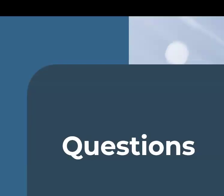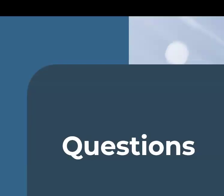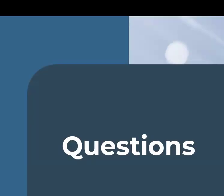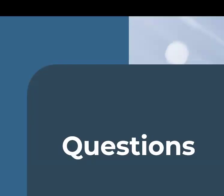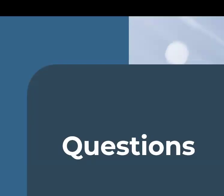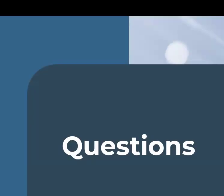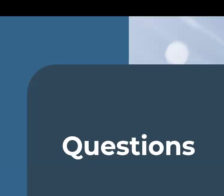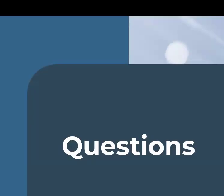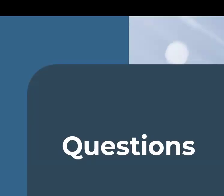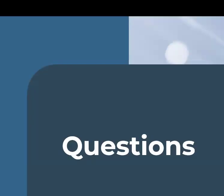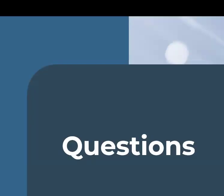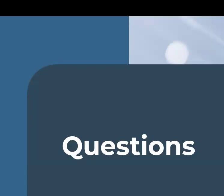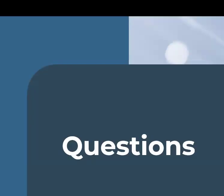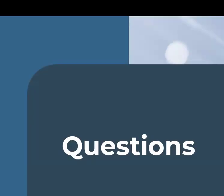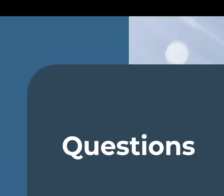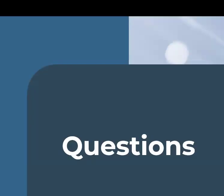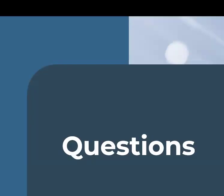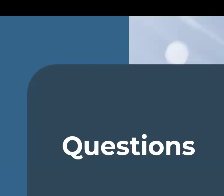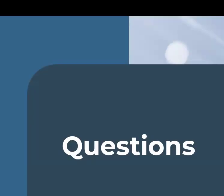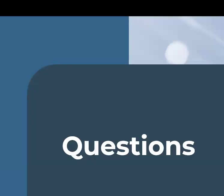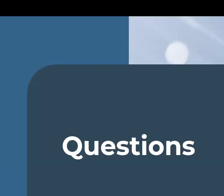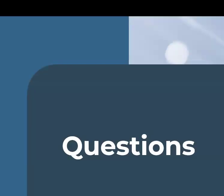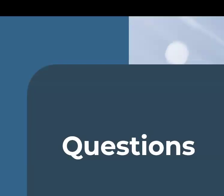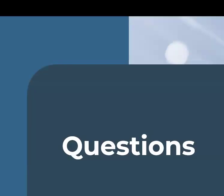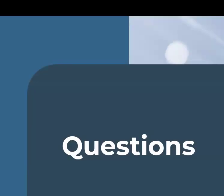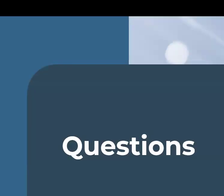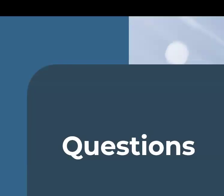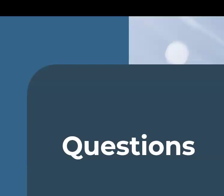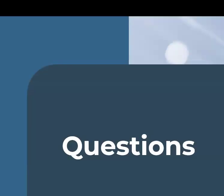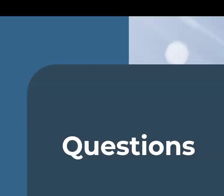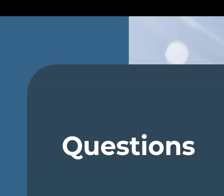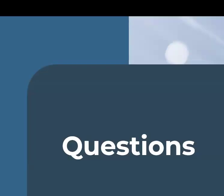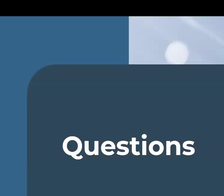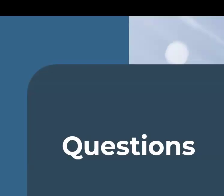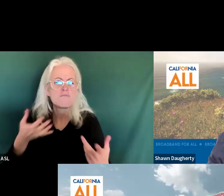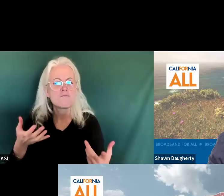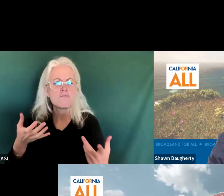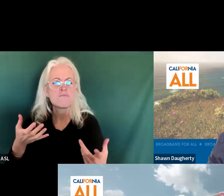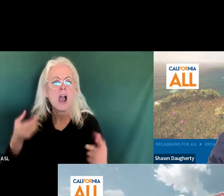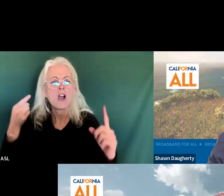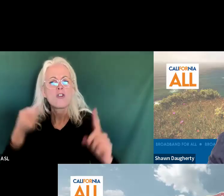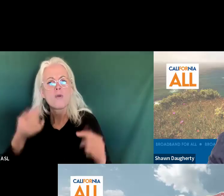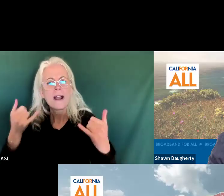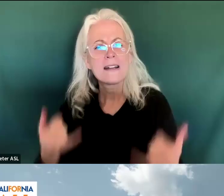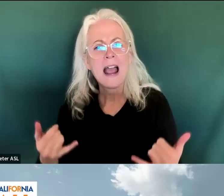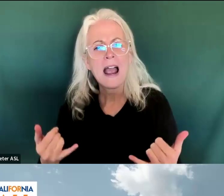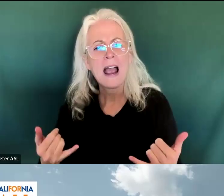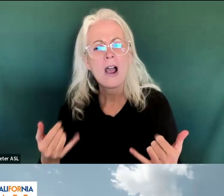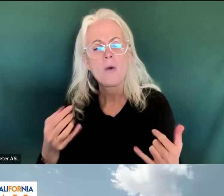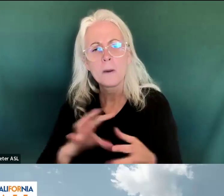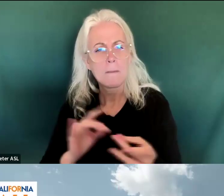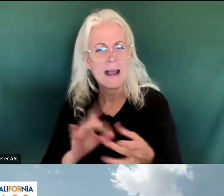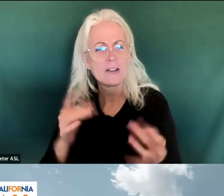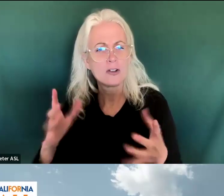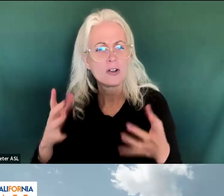Yeah, Sean, thanks for your update. And I'm wondering, our goal right now, you mentioned we're doing